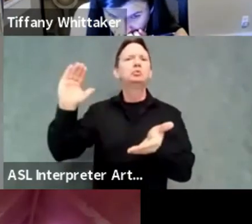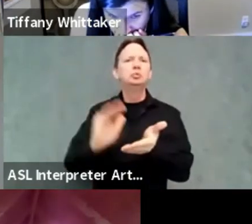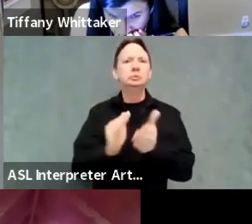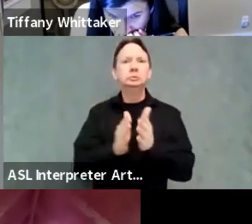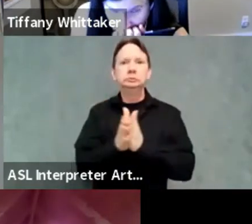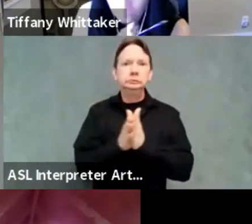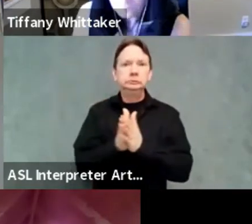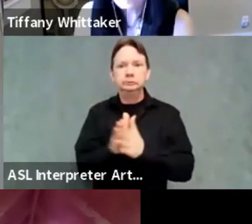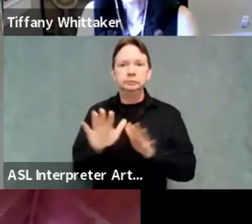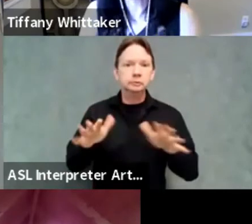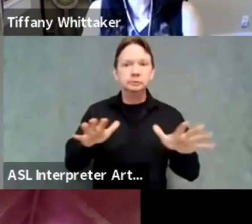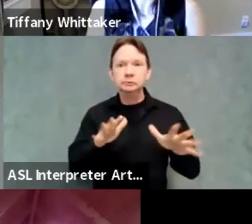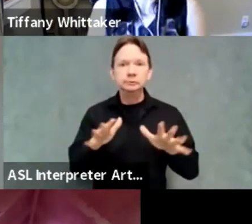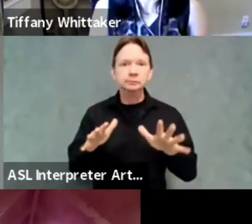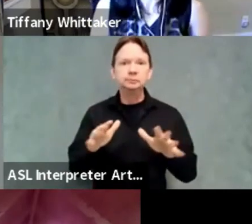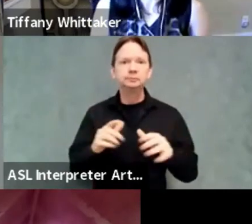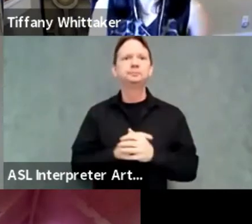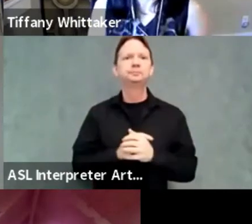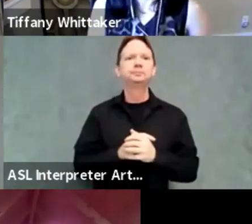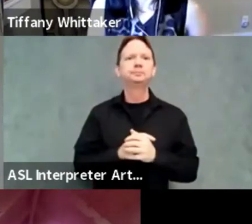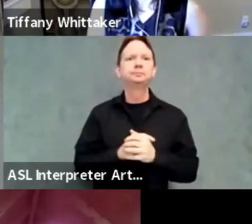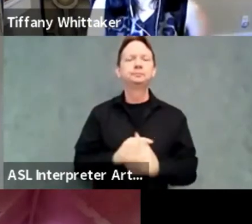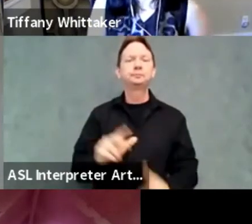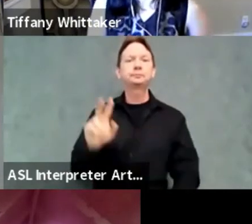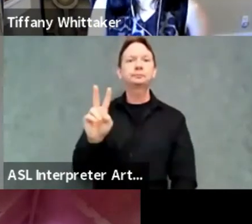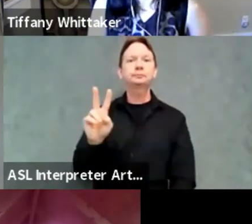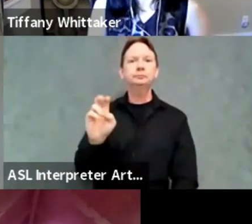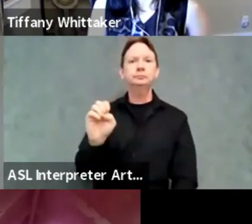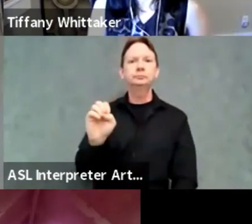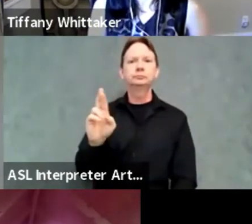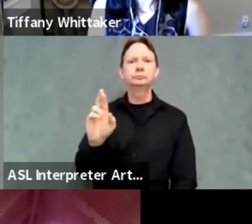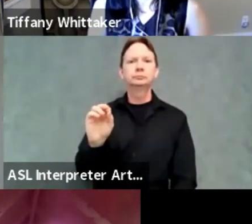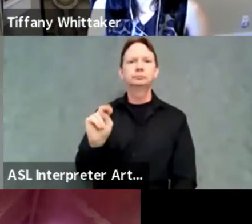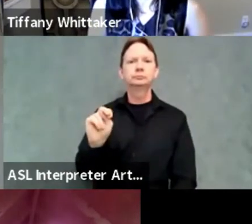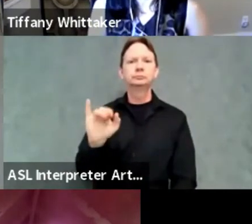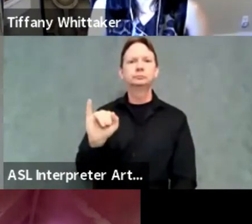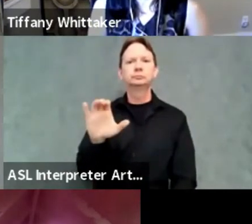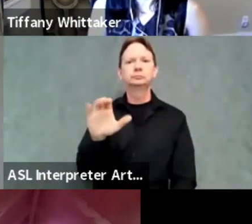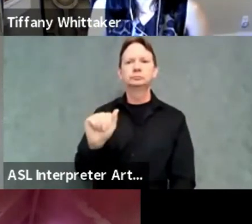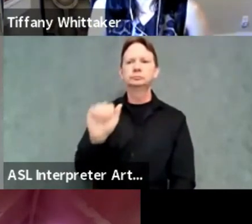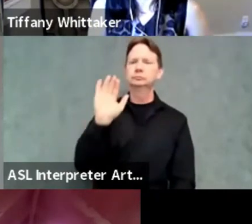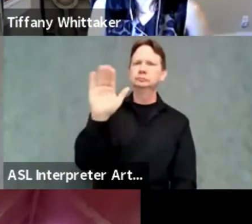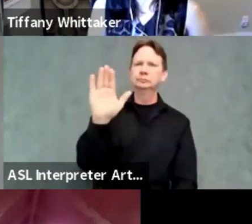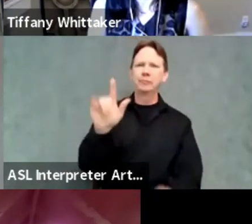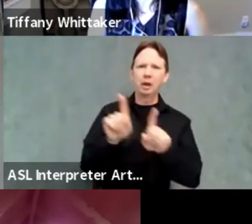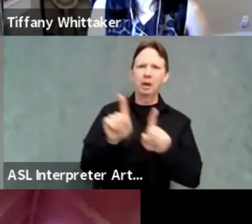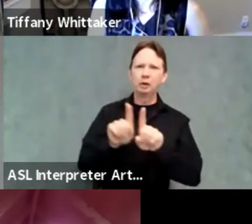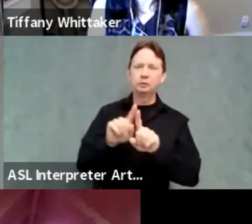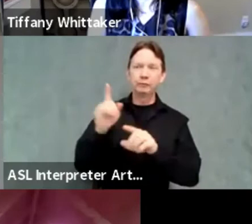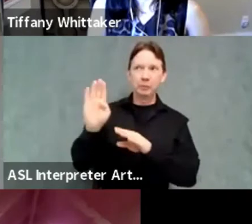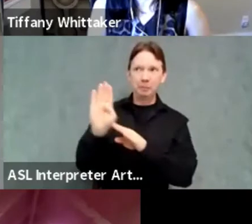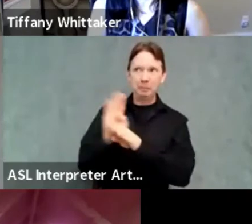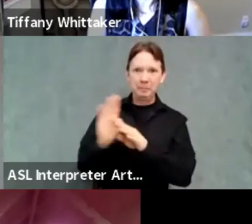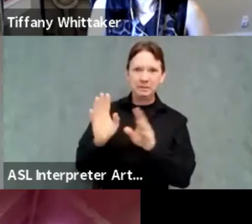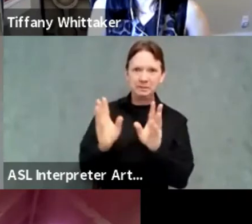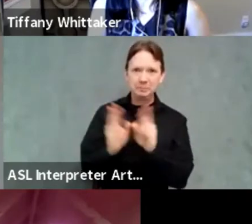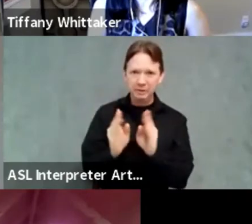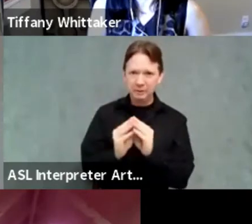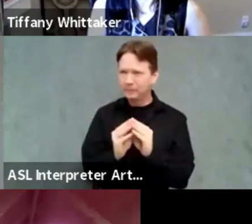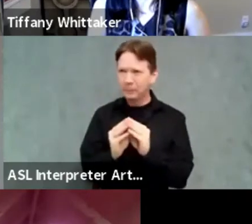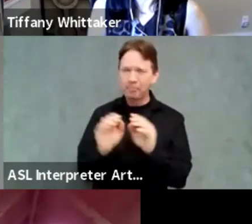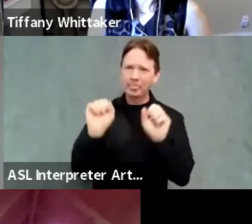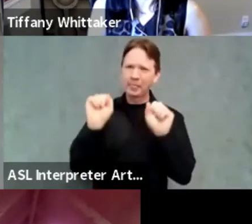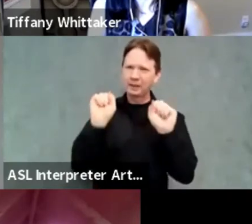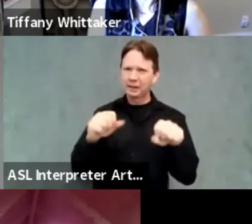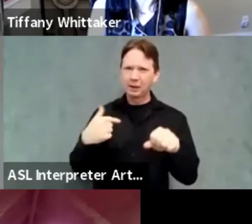I would just say, this is Veronica, and I would just say also for the business meeting, if there's a way also to capture alternatives